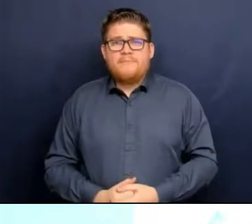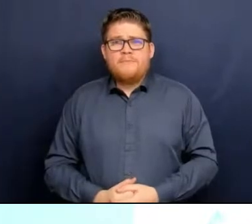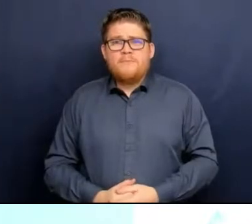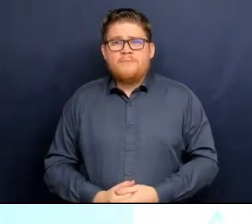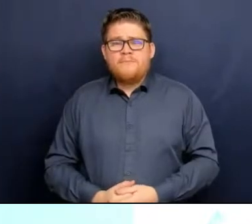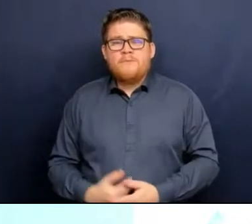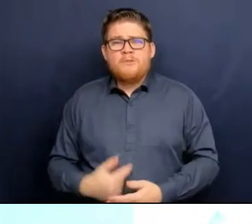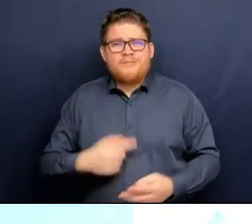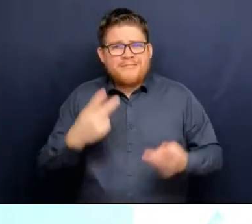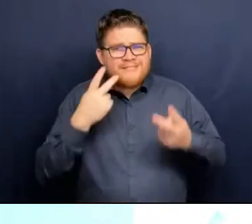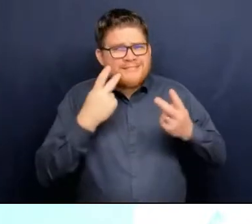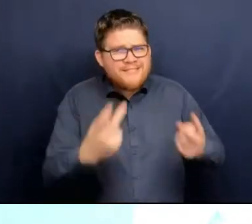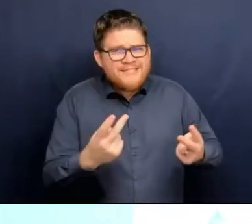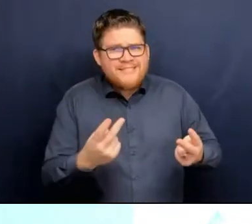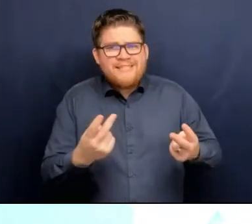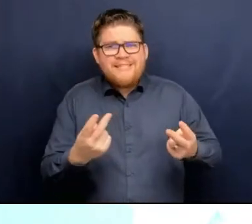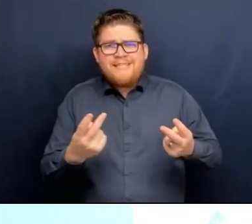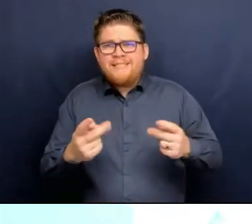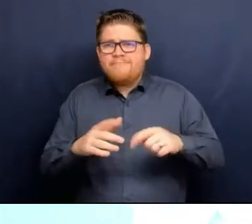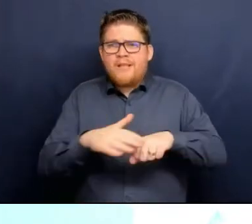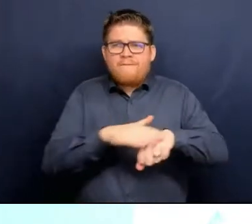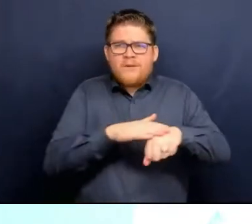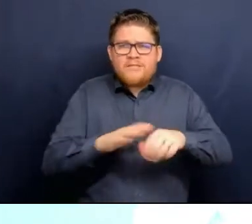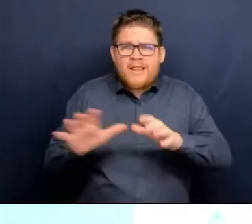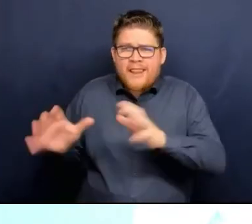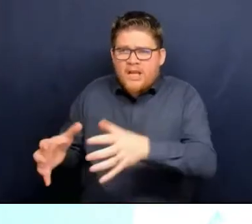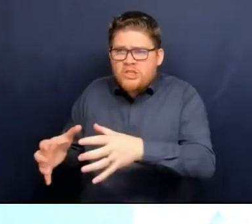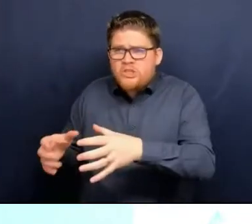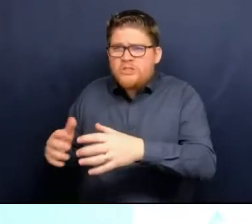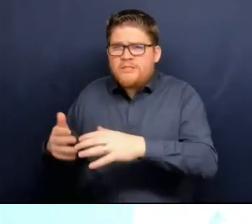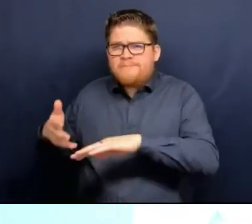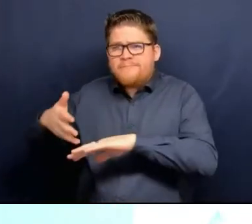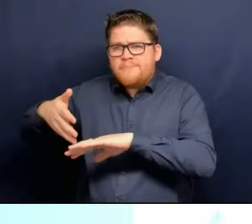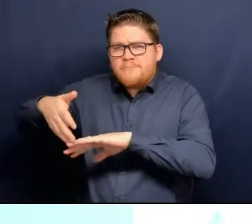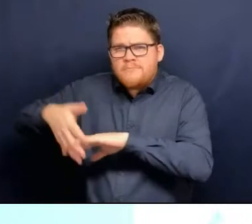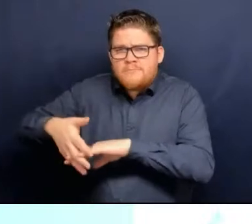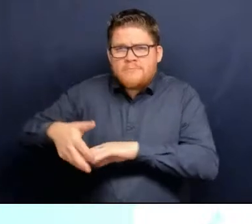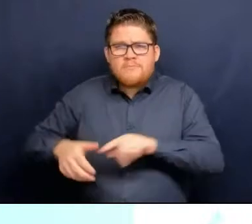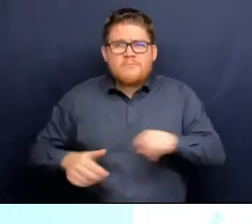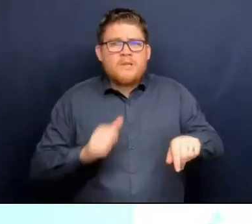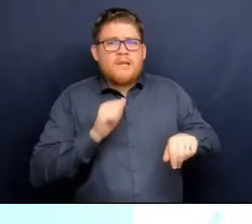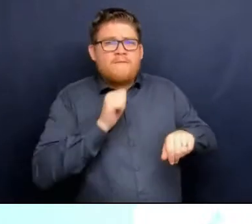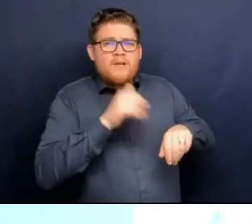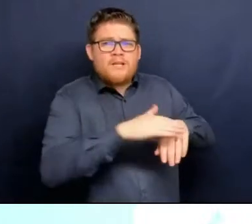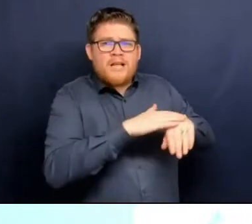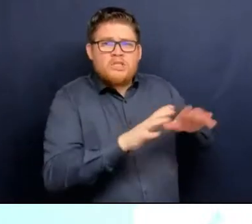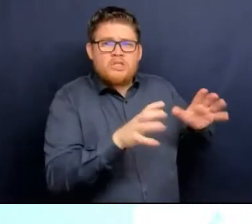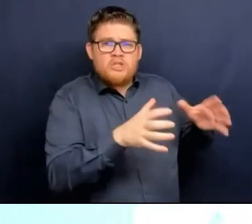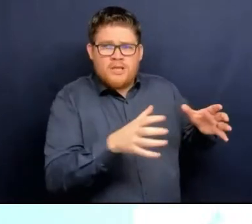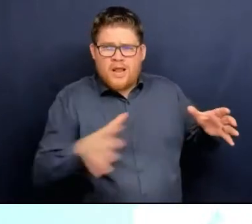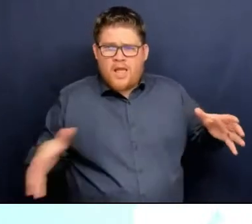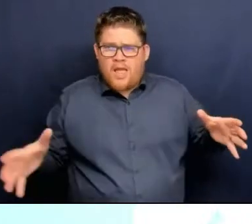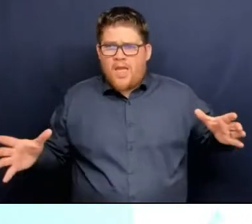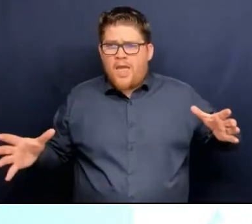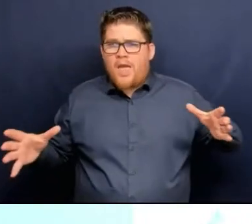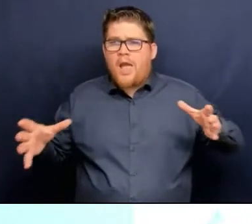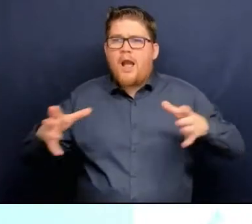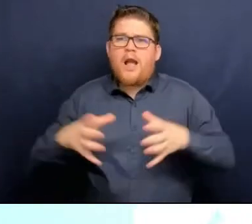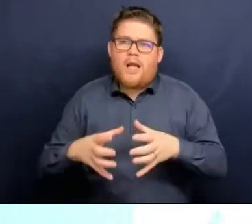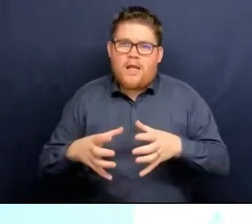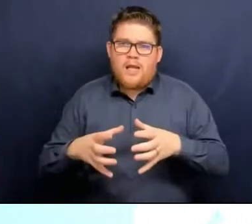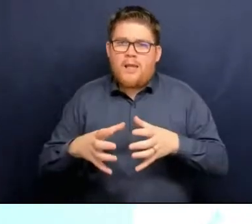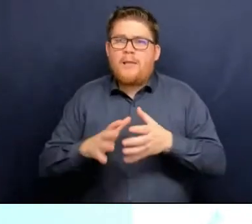our communities, Indigenous and non, and acknowledge that today is the day we began the journey together. We're all paddling in the same